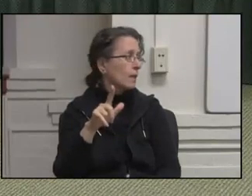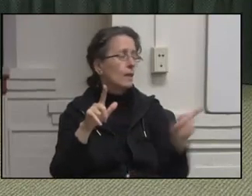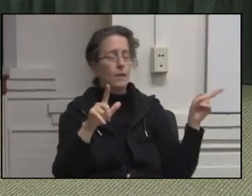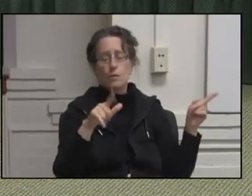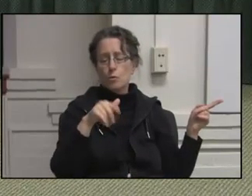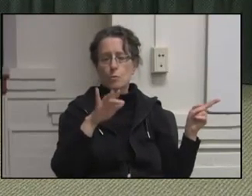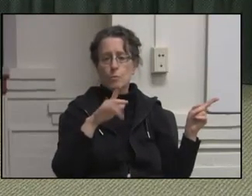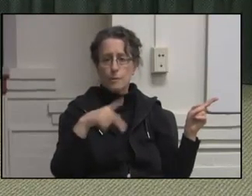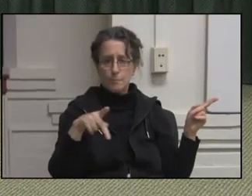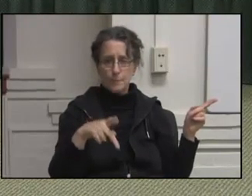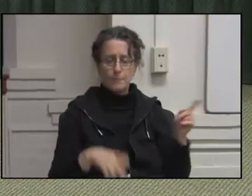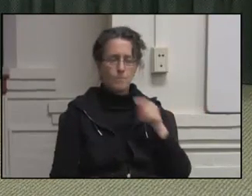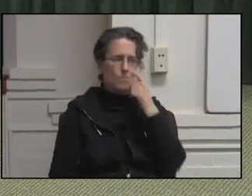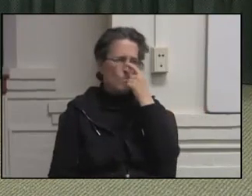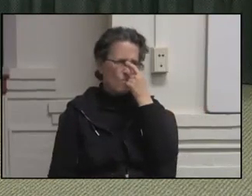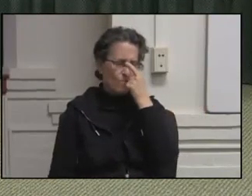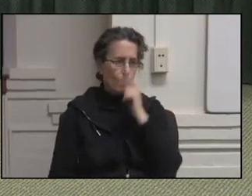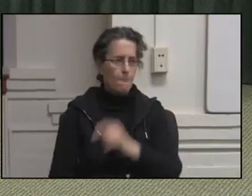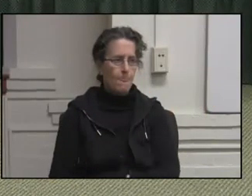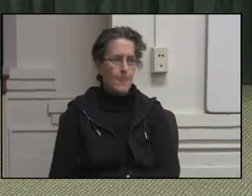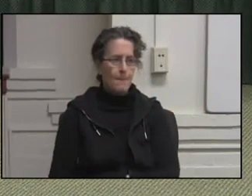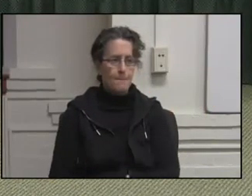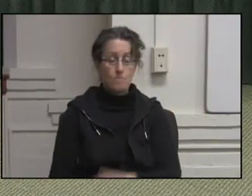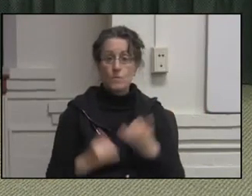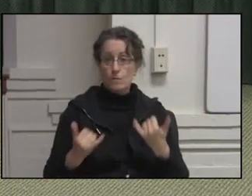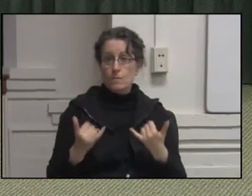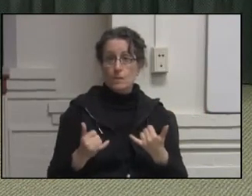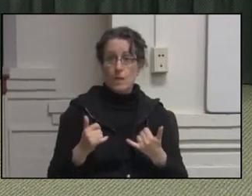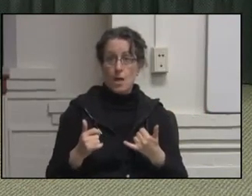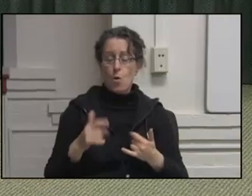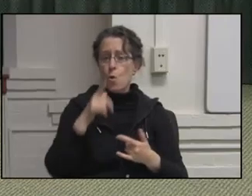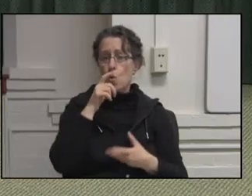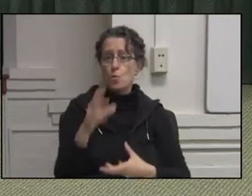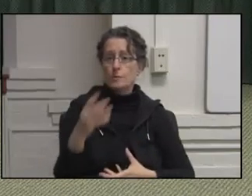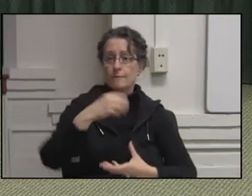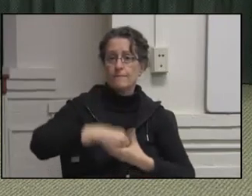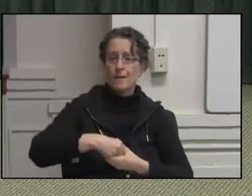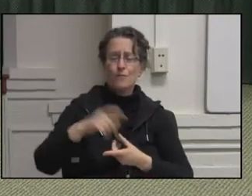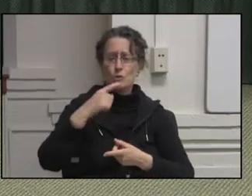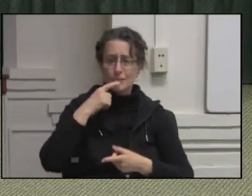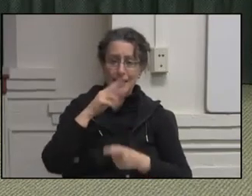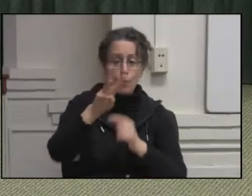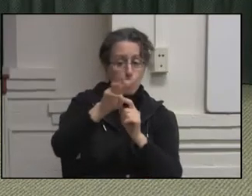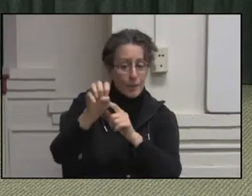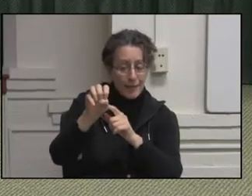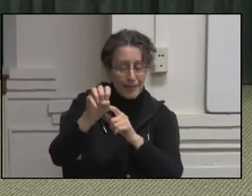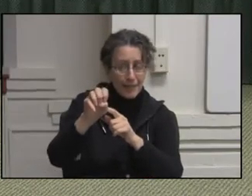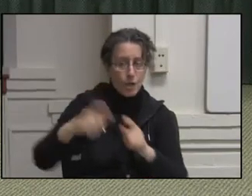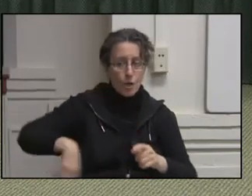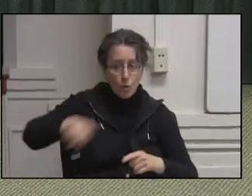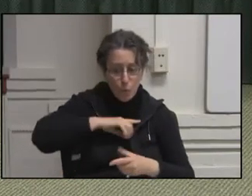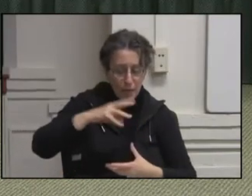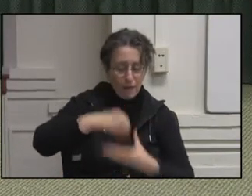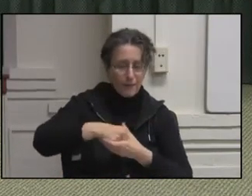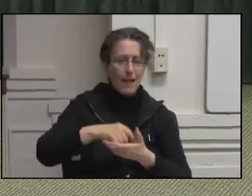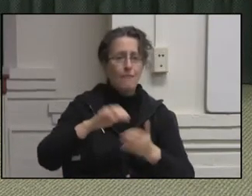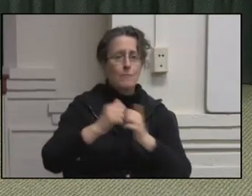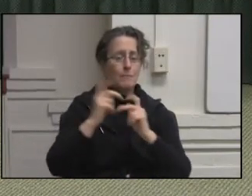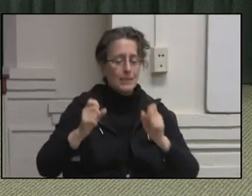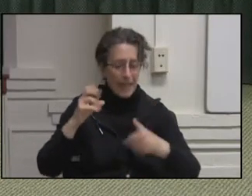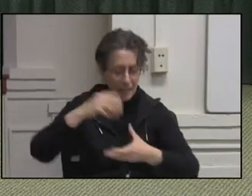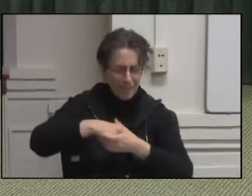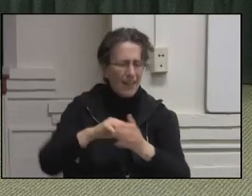Who is currently involved in this work? You talked about we and how people can get involved, and I'd just like to know who and yes.